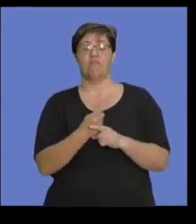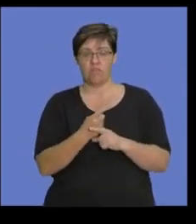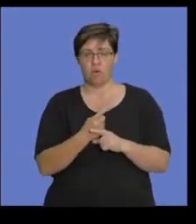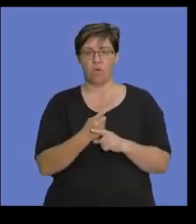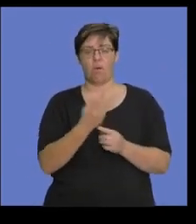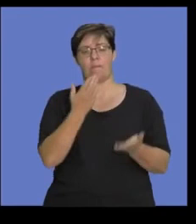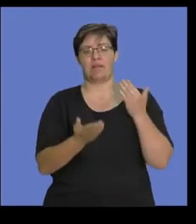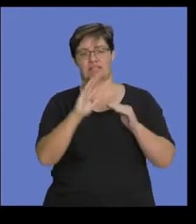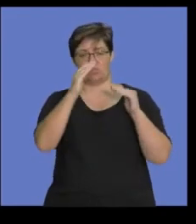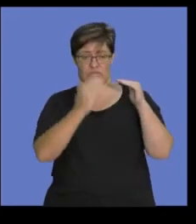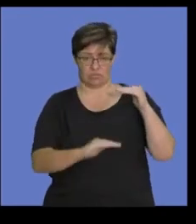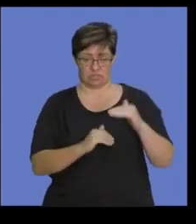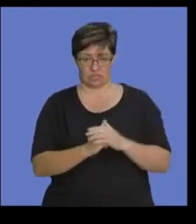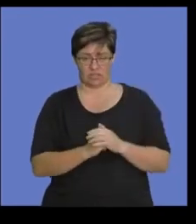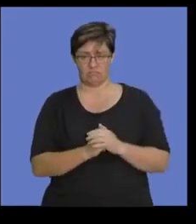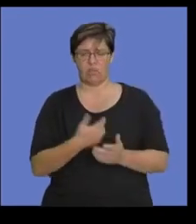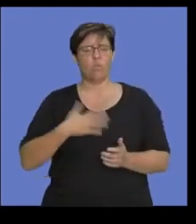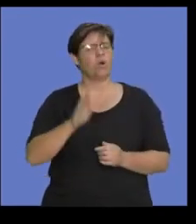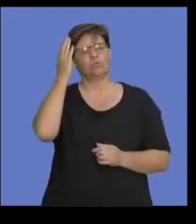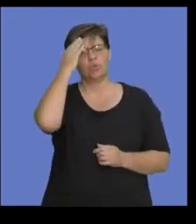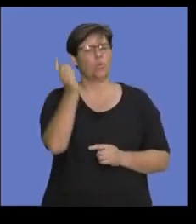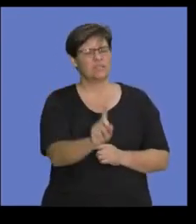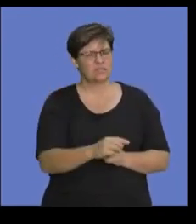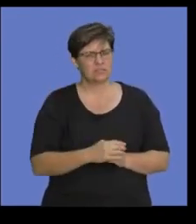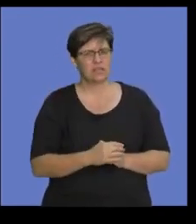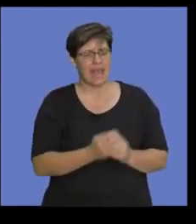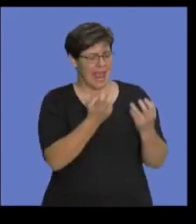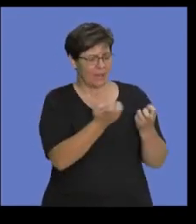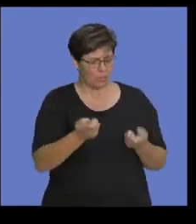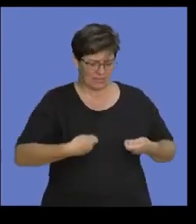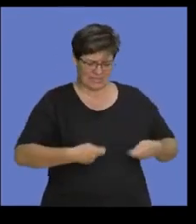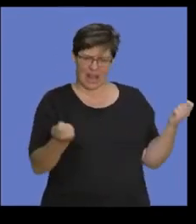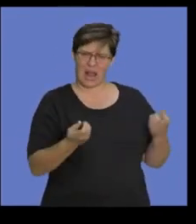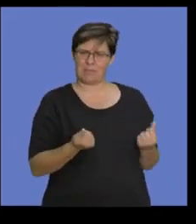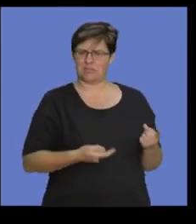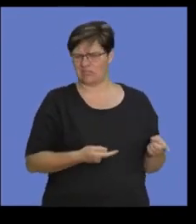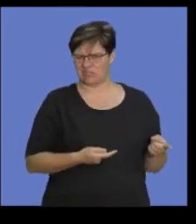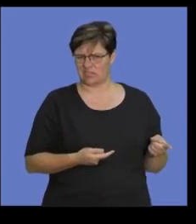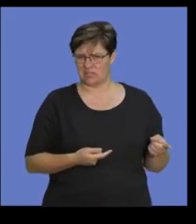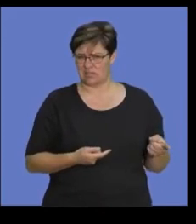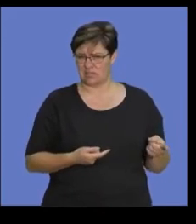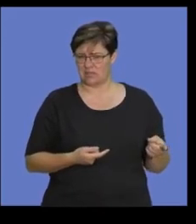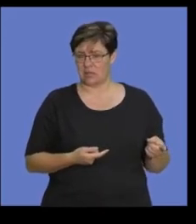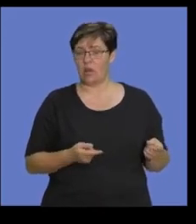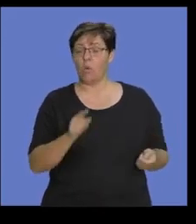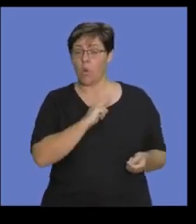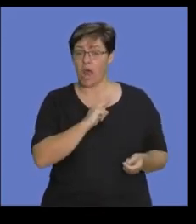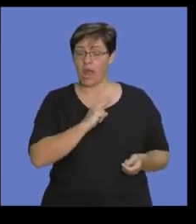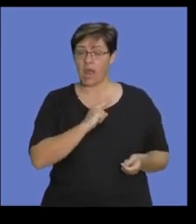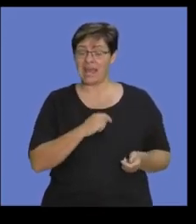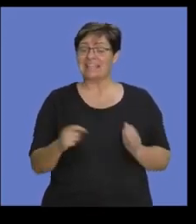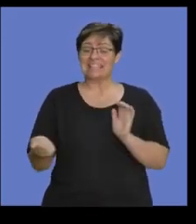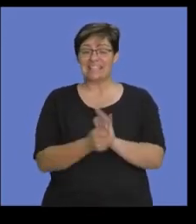reducing balance. Now what we want to know is what can he sell the equipment for? Because after all, remember, to sell